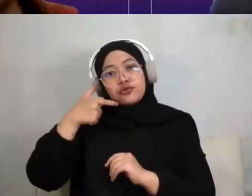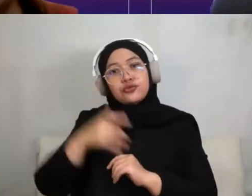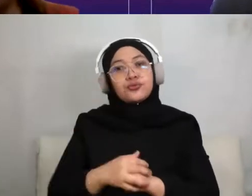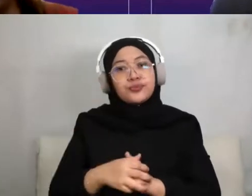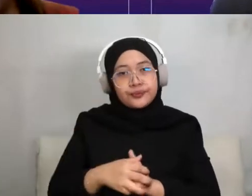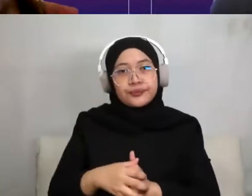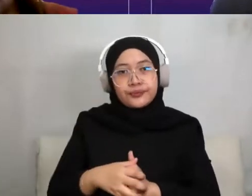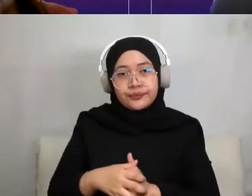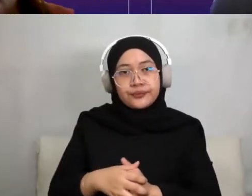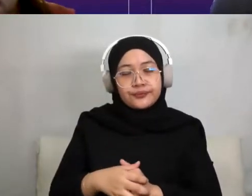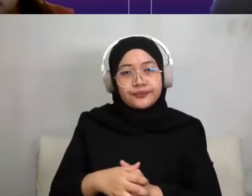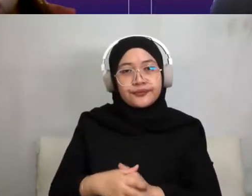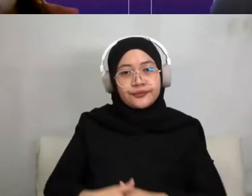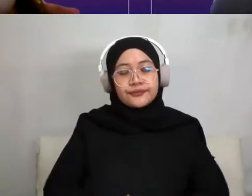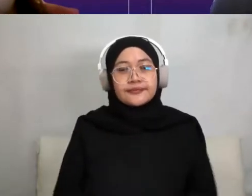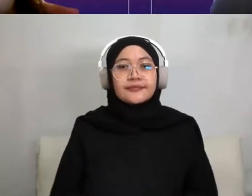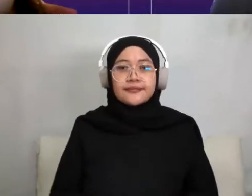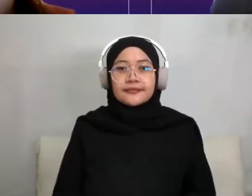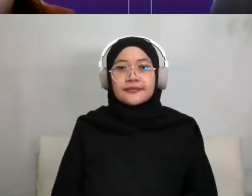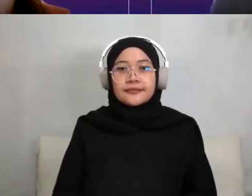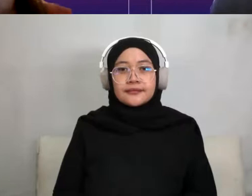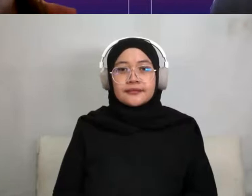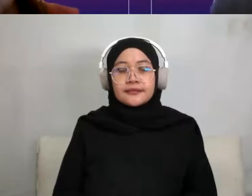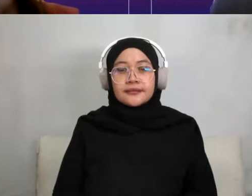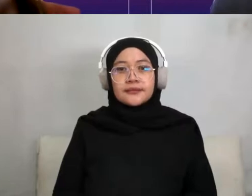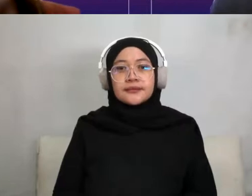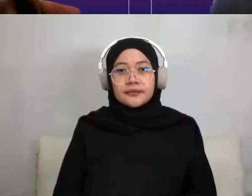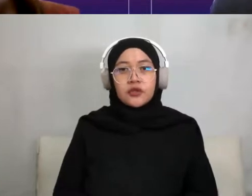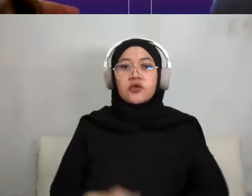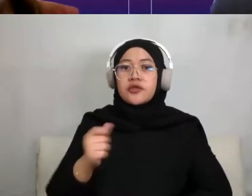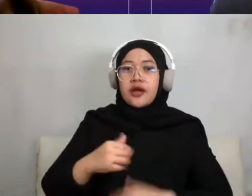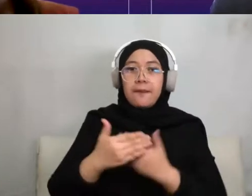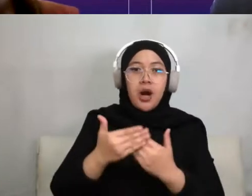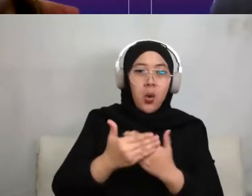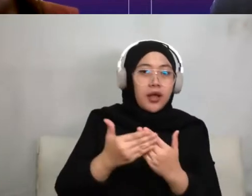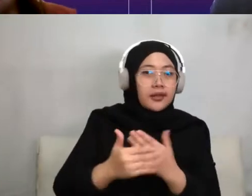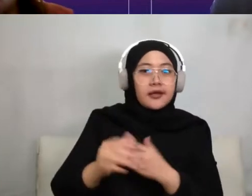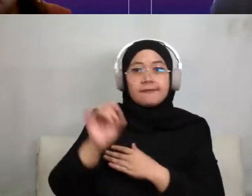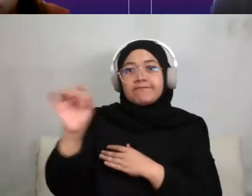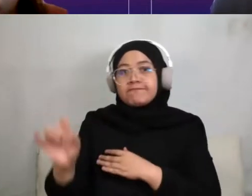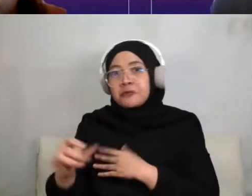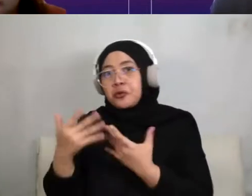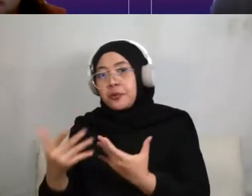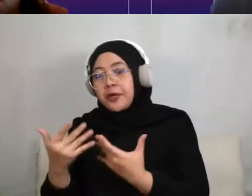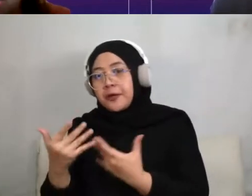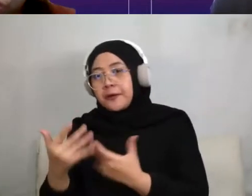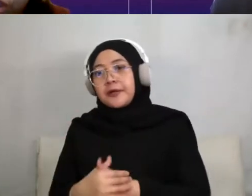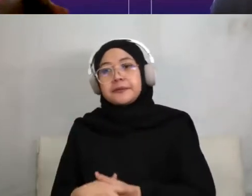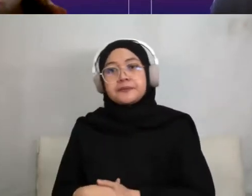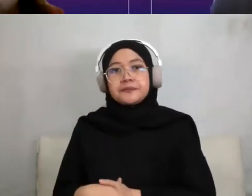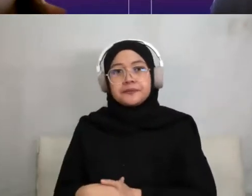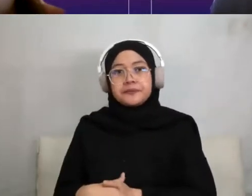and other aspects of maintenance? So how are these happening for electric buses and